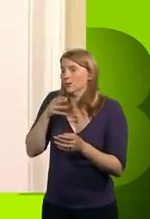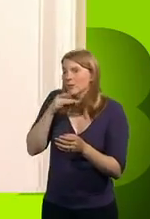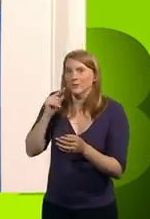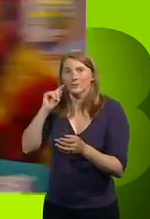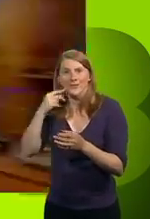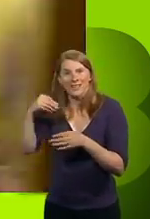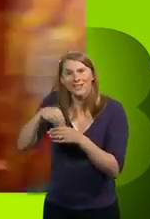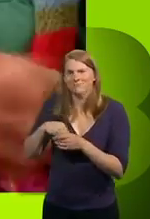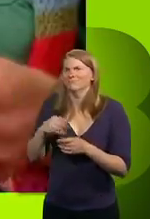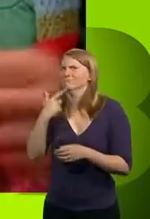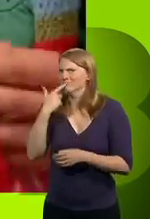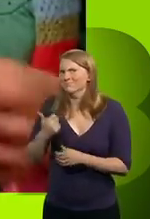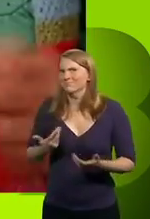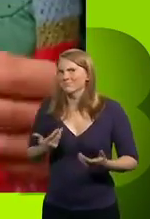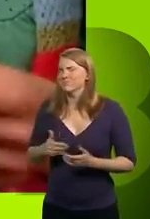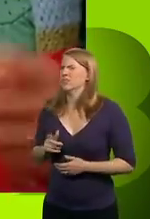going to be millionaires.